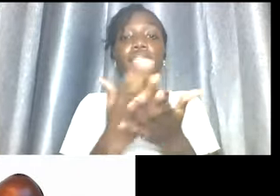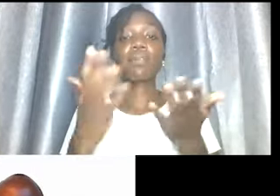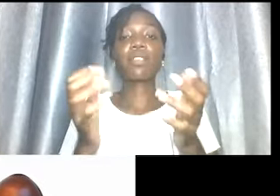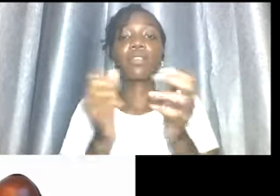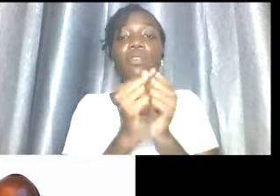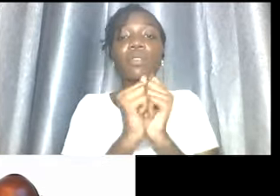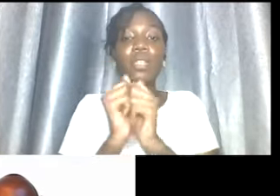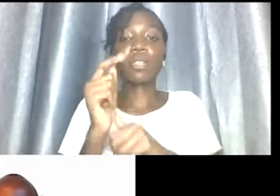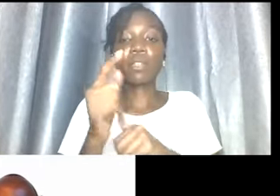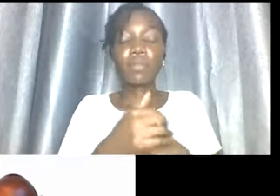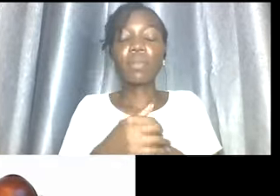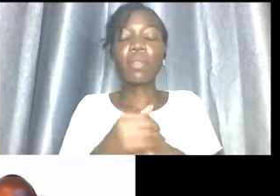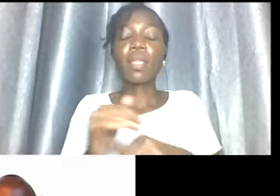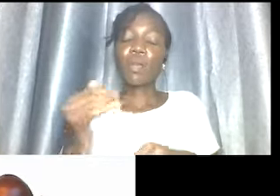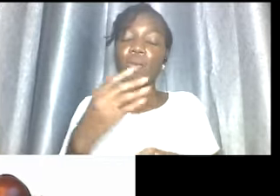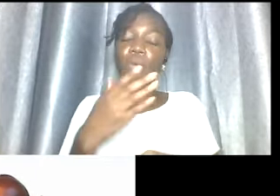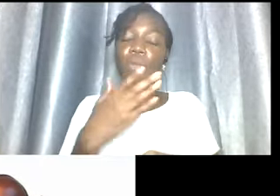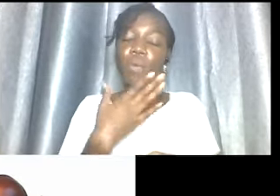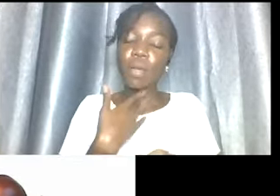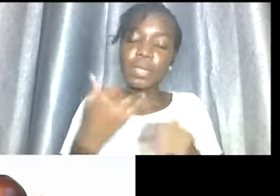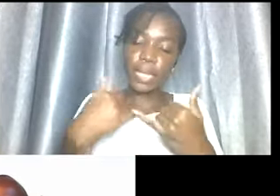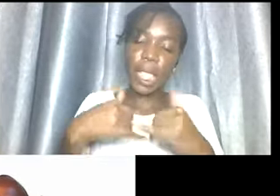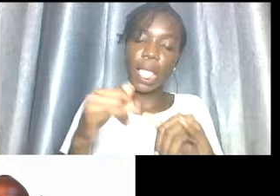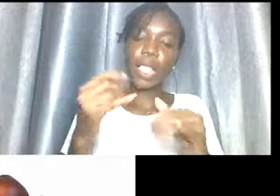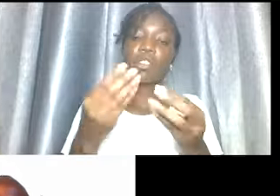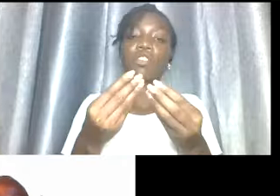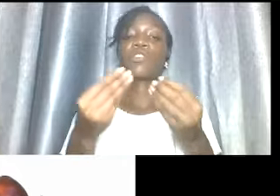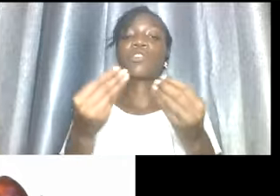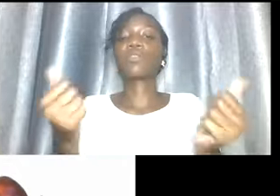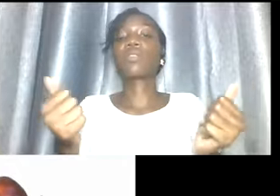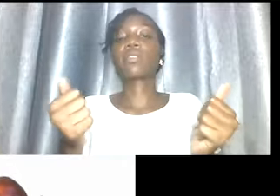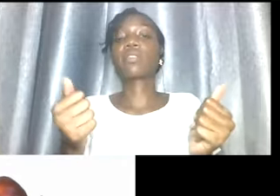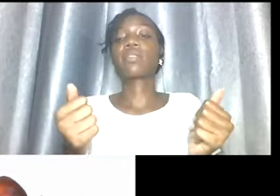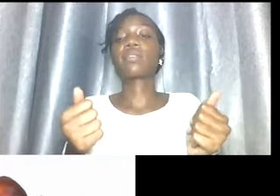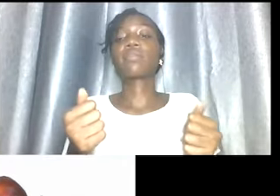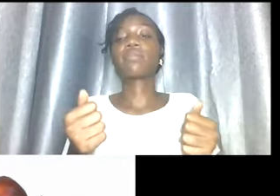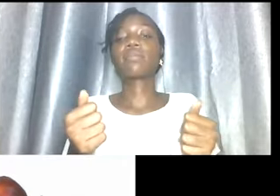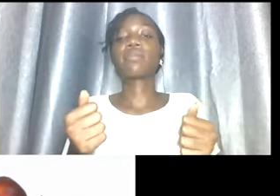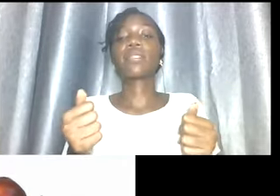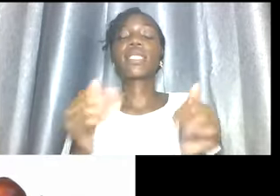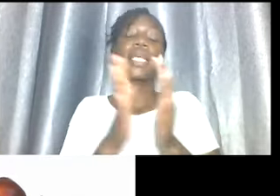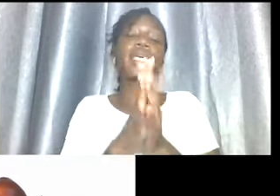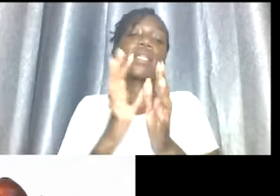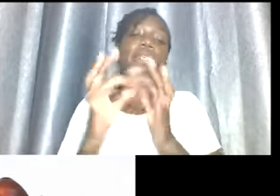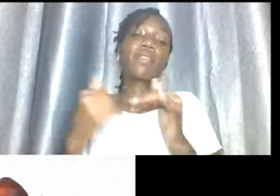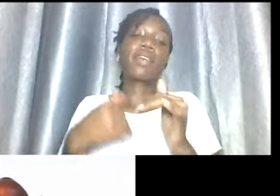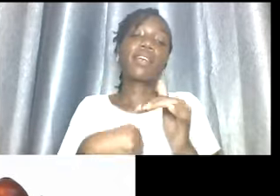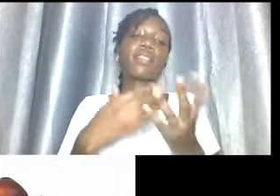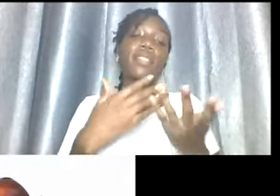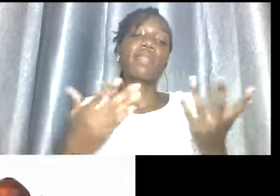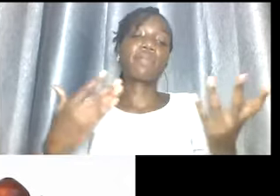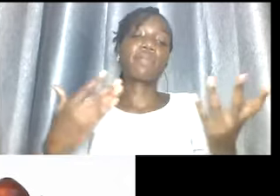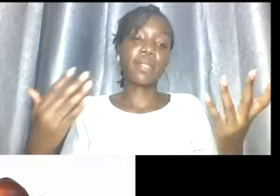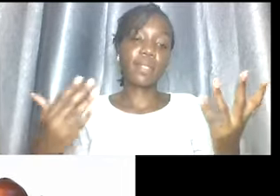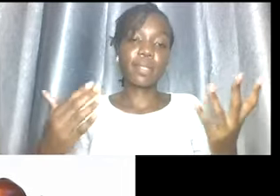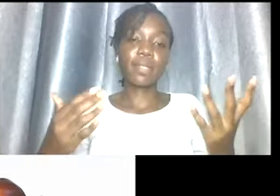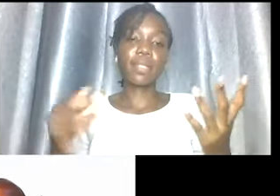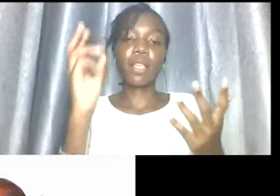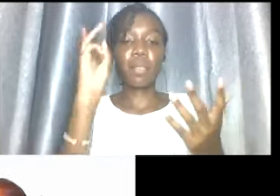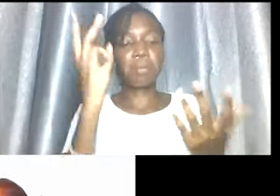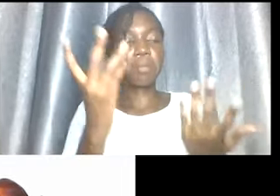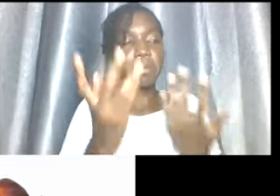With Trident Solutions, one of the equipment that we had was a camera snake. This is